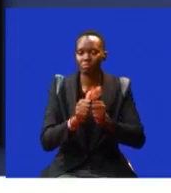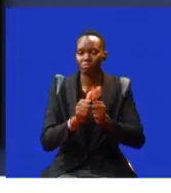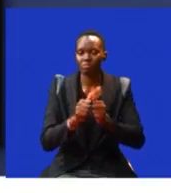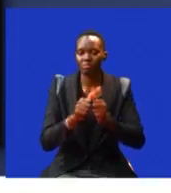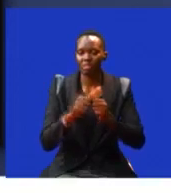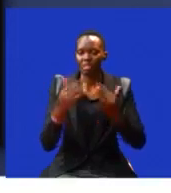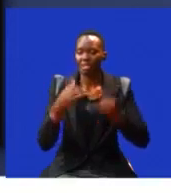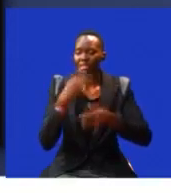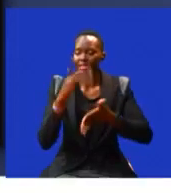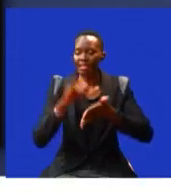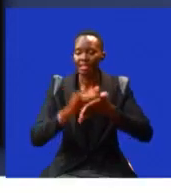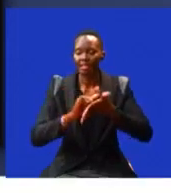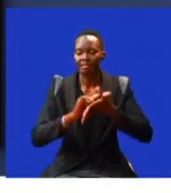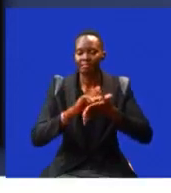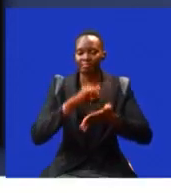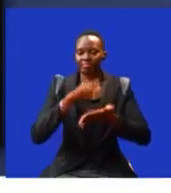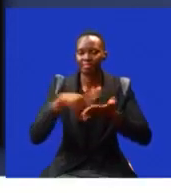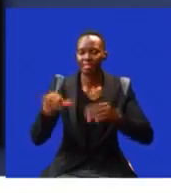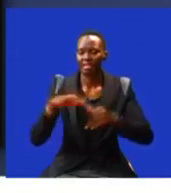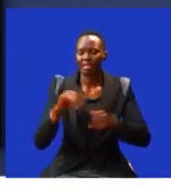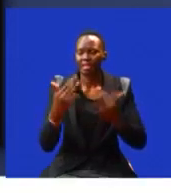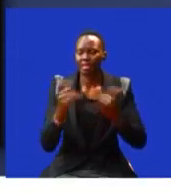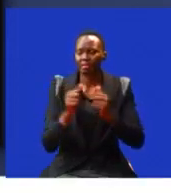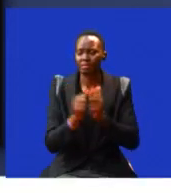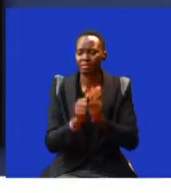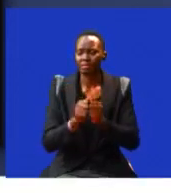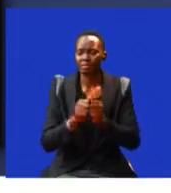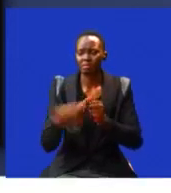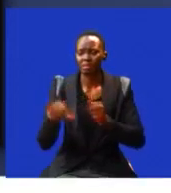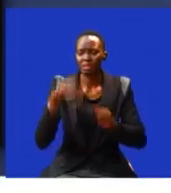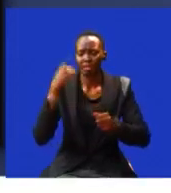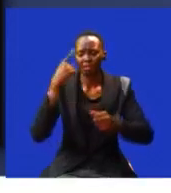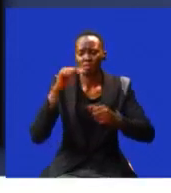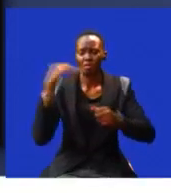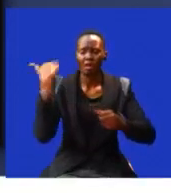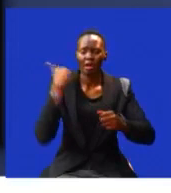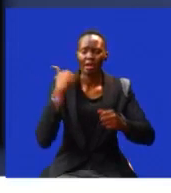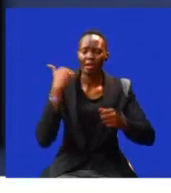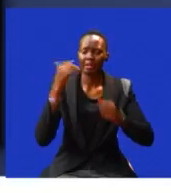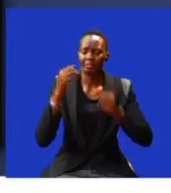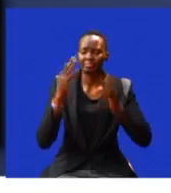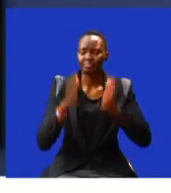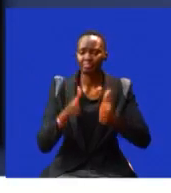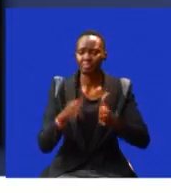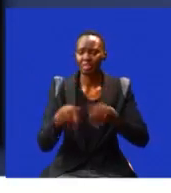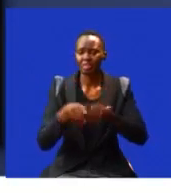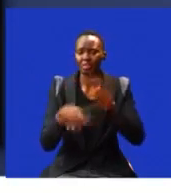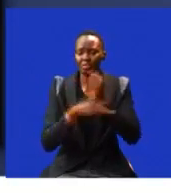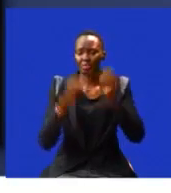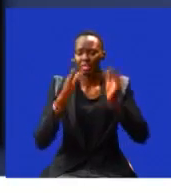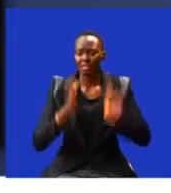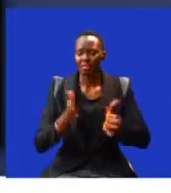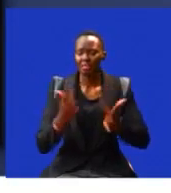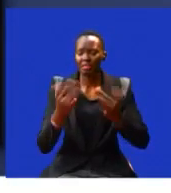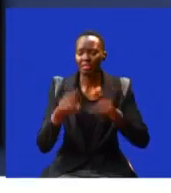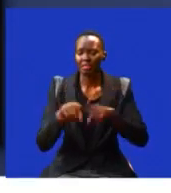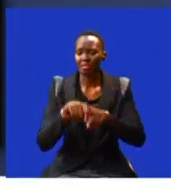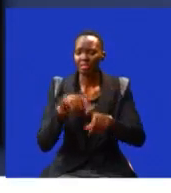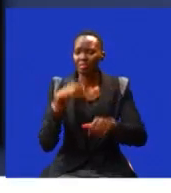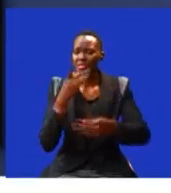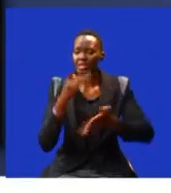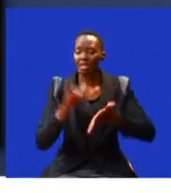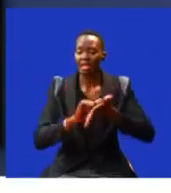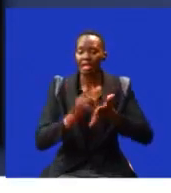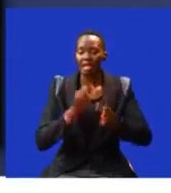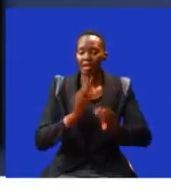koro wacho ni kar yiengo nyamburko no olokore kar gudruok mar jo maundu ma bende osebedo ka monjo oganda modak e gwenge ma kono. Giwacho ni ka ok nyal yawe kendo